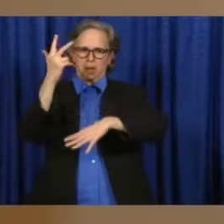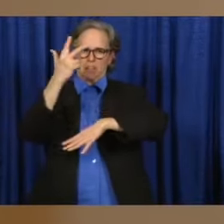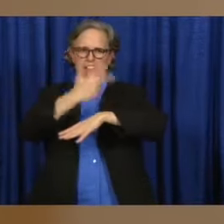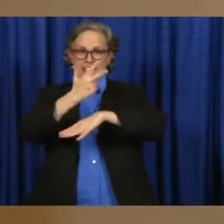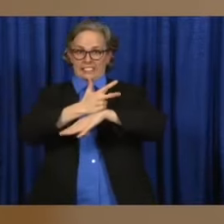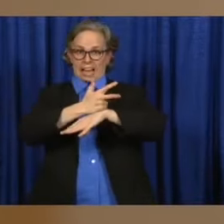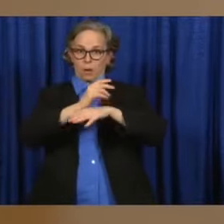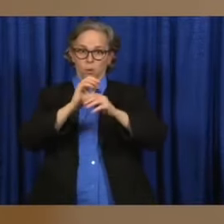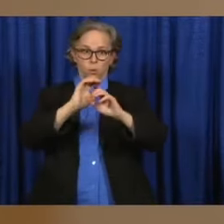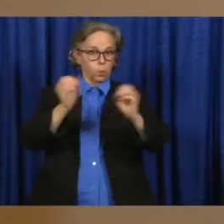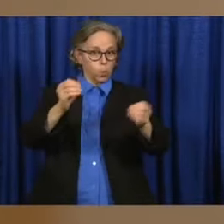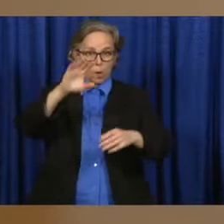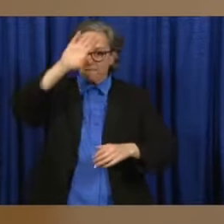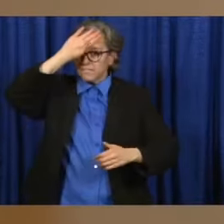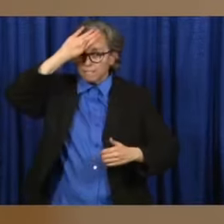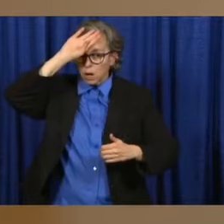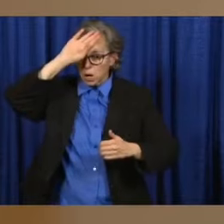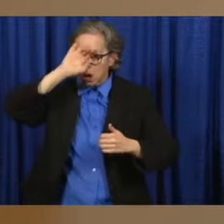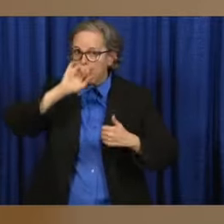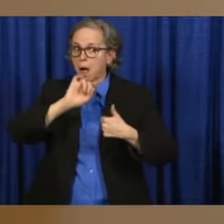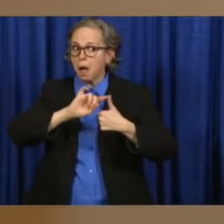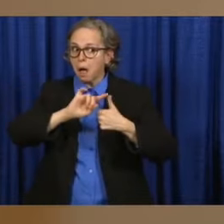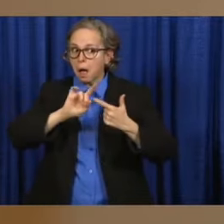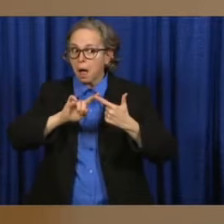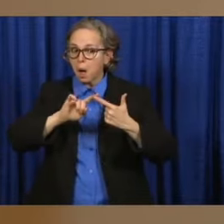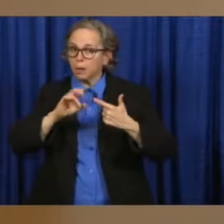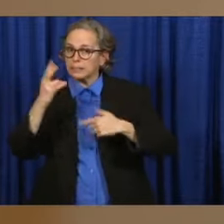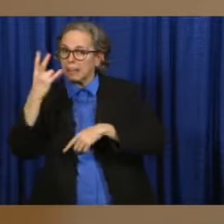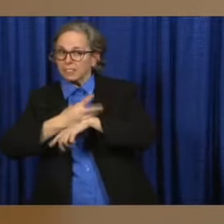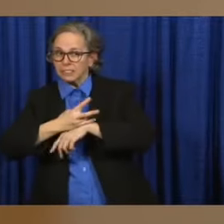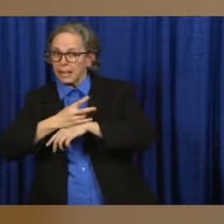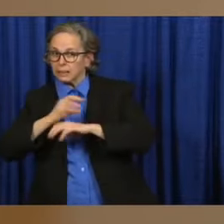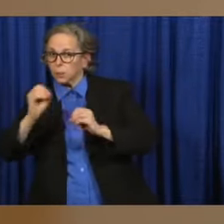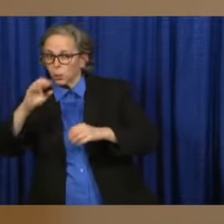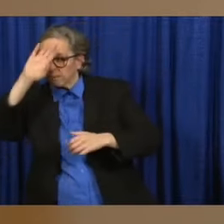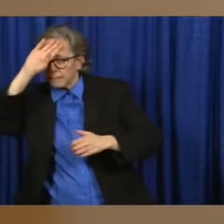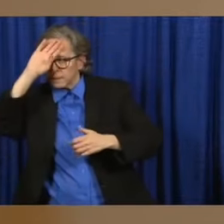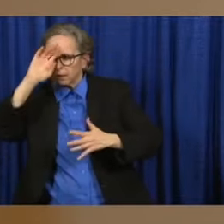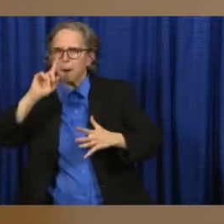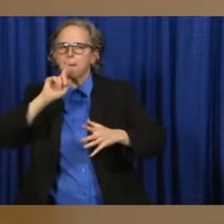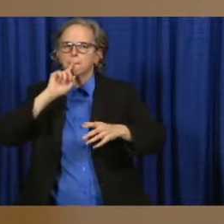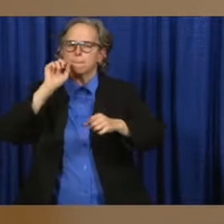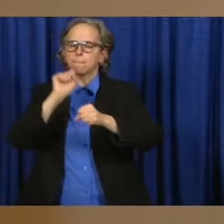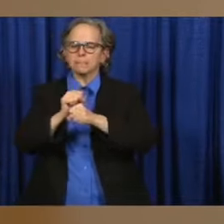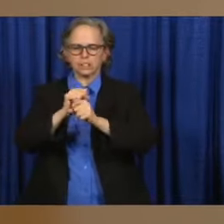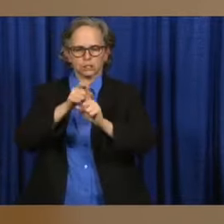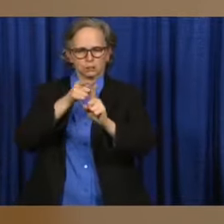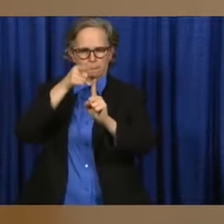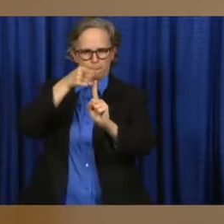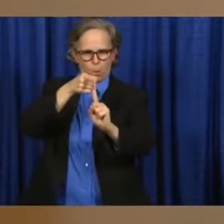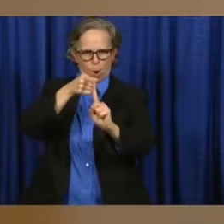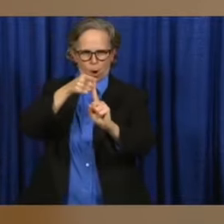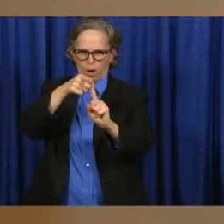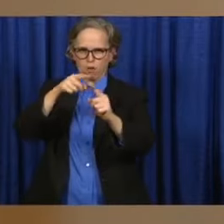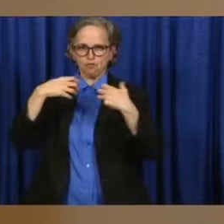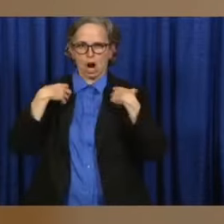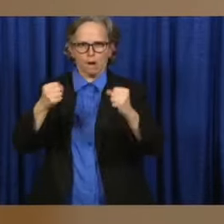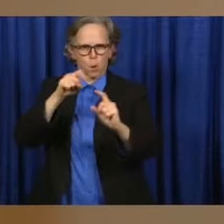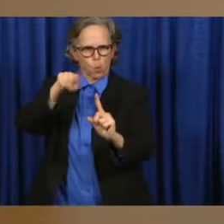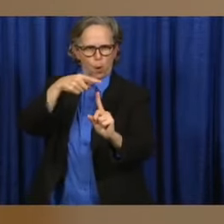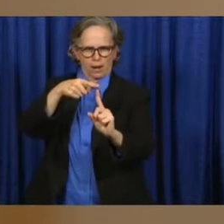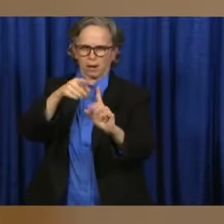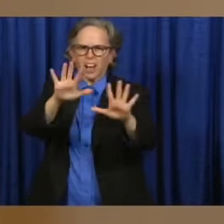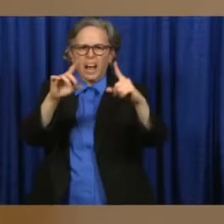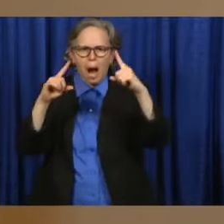then it has to be 7 days from the onset of your first symptoms. So it's a combination of factors. We say 14 days